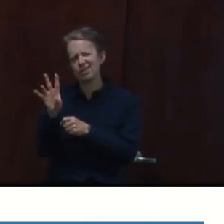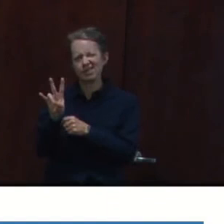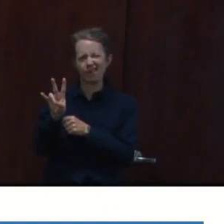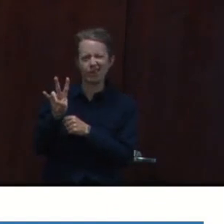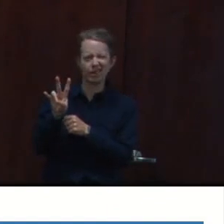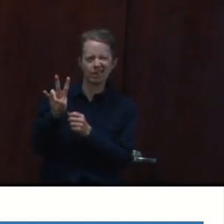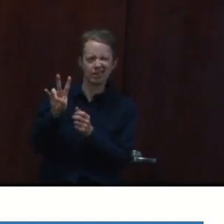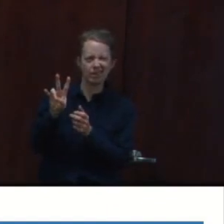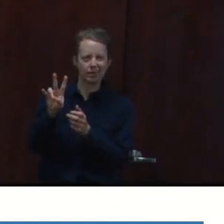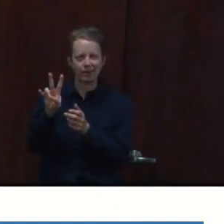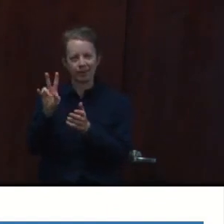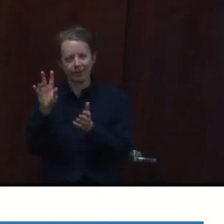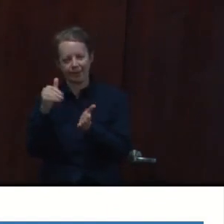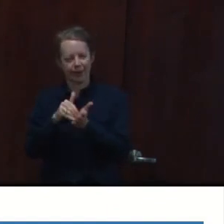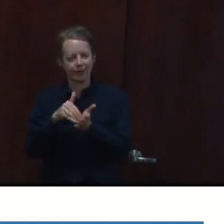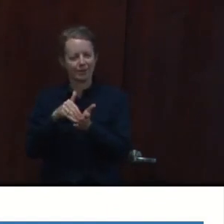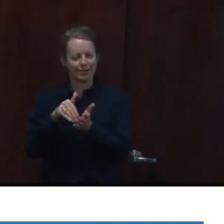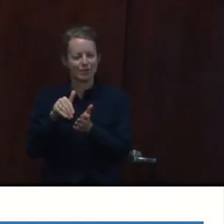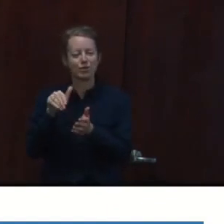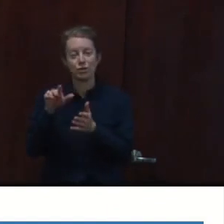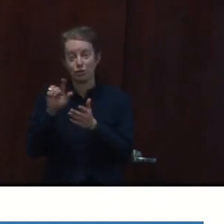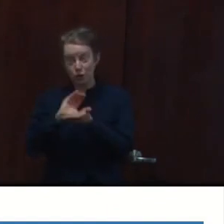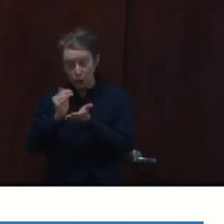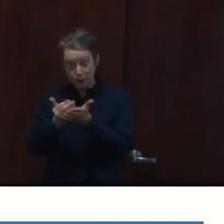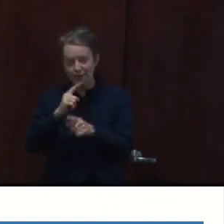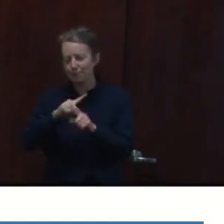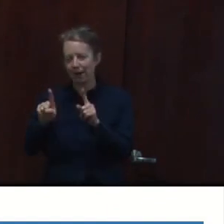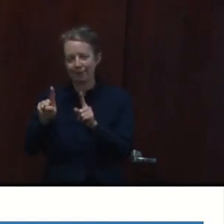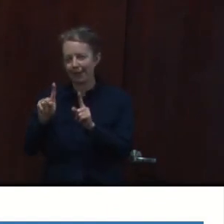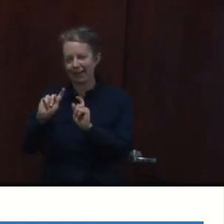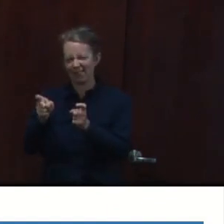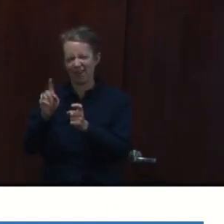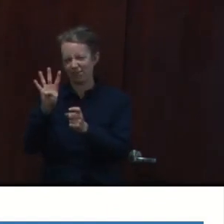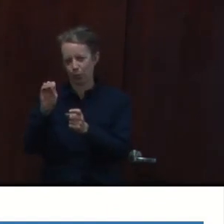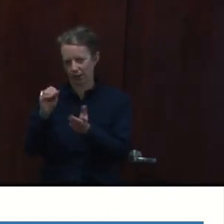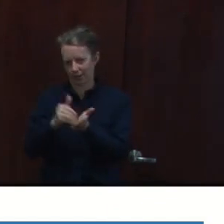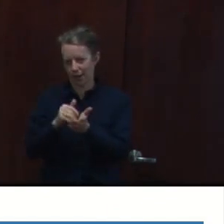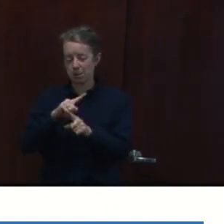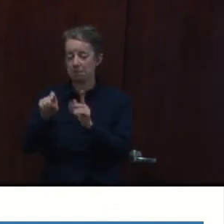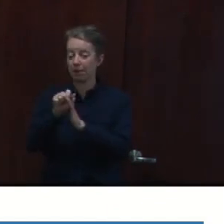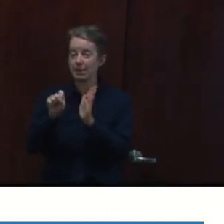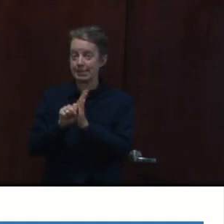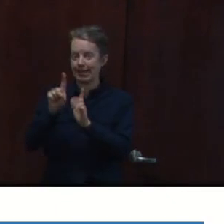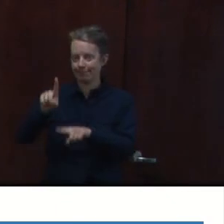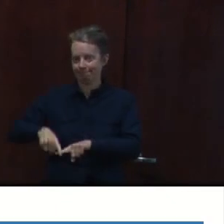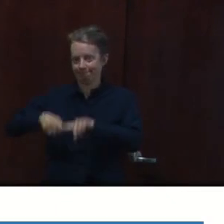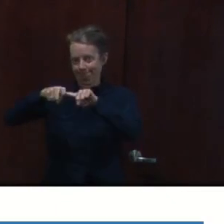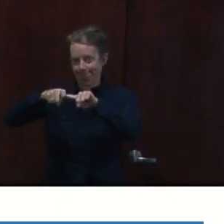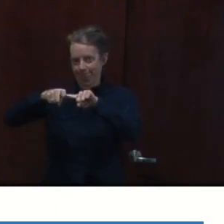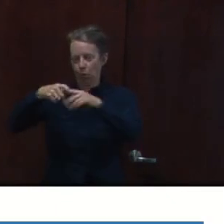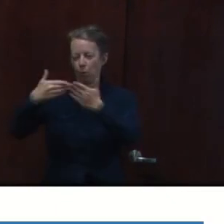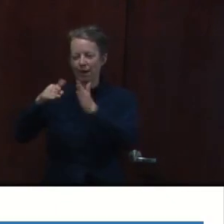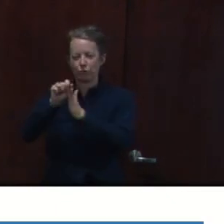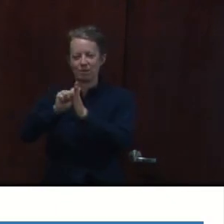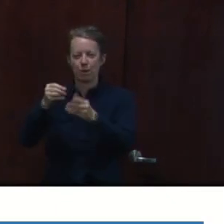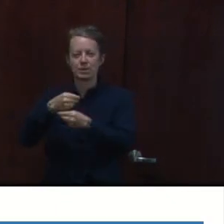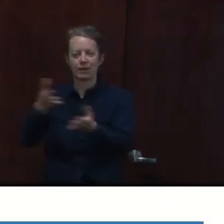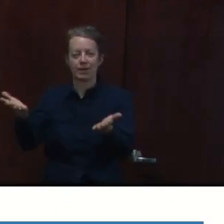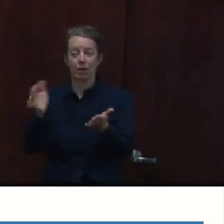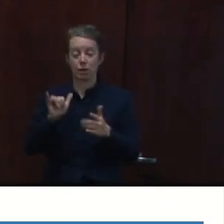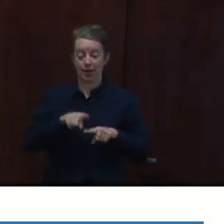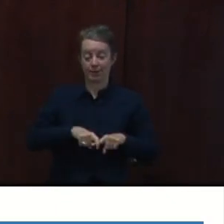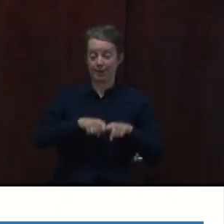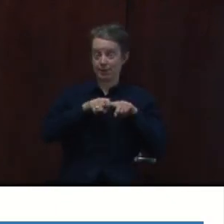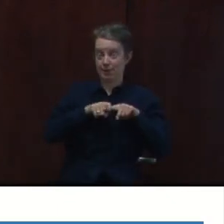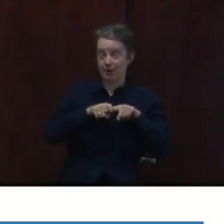about 40,000 at that time. So the state suspended their allocations, and that suspension allowed for